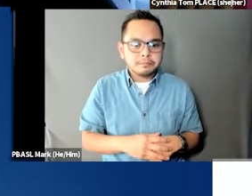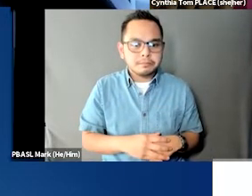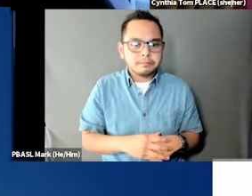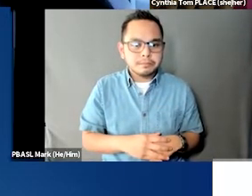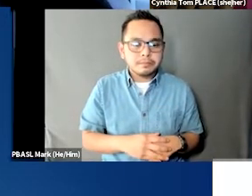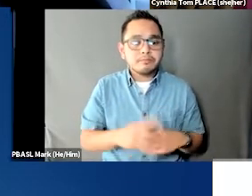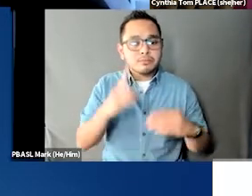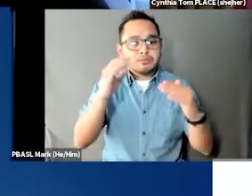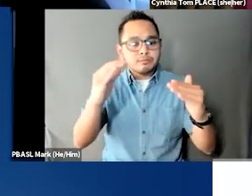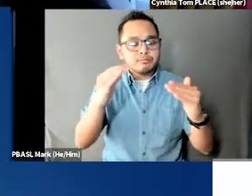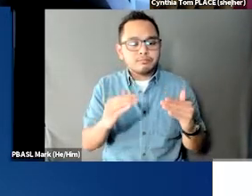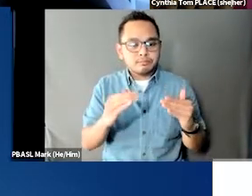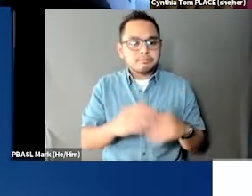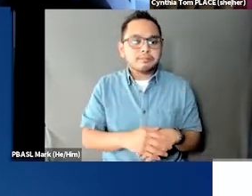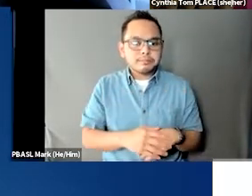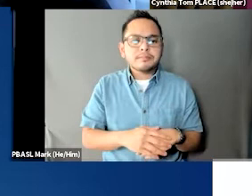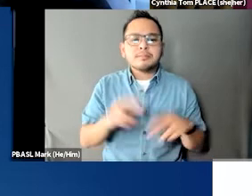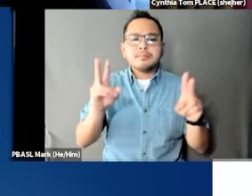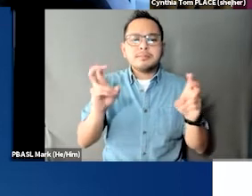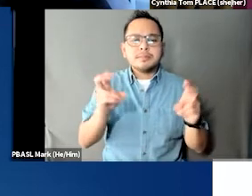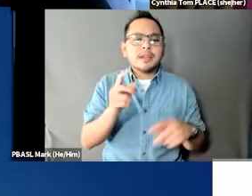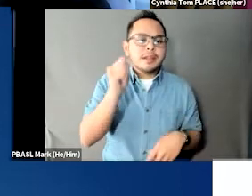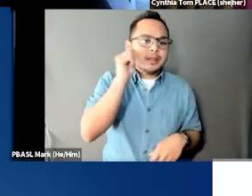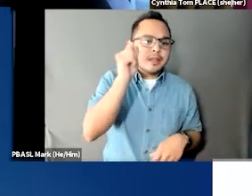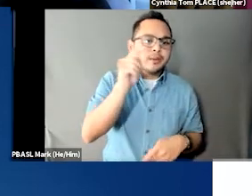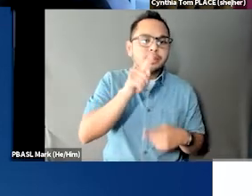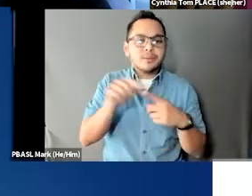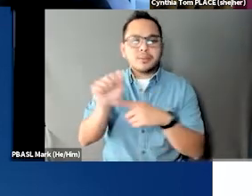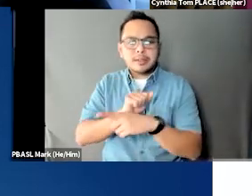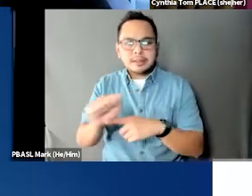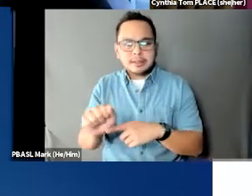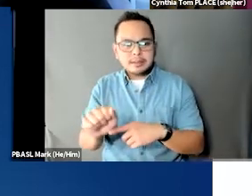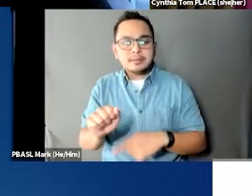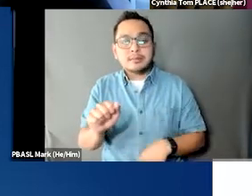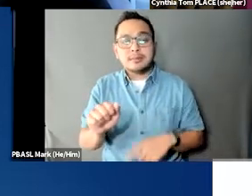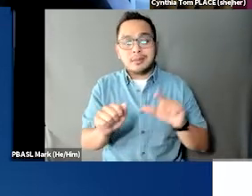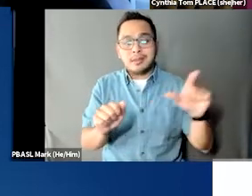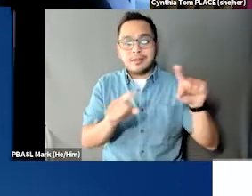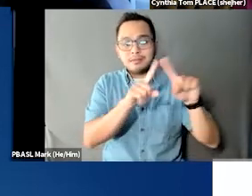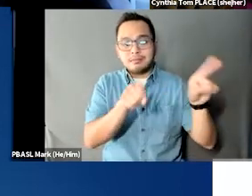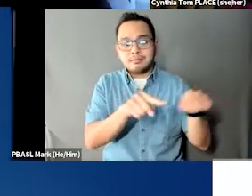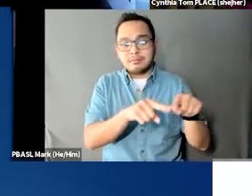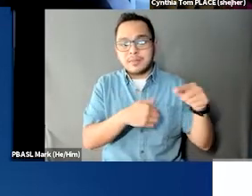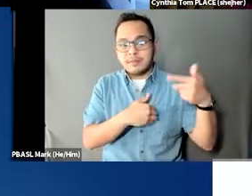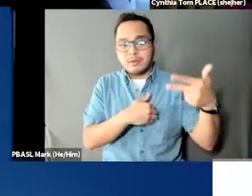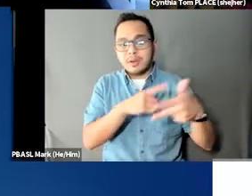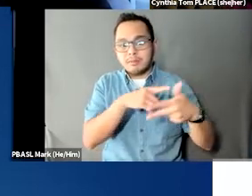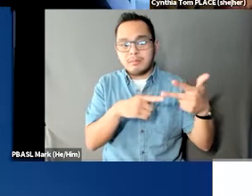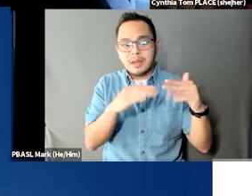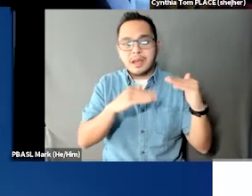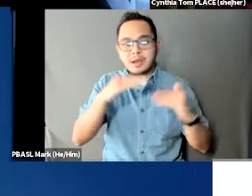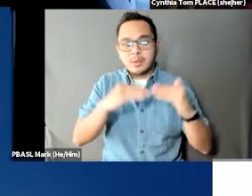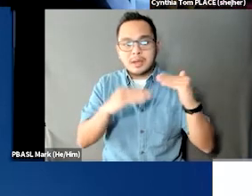So in this slide is titled From Theory to Practice. On the left-hand side is a box that has the 3 equity pillars